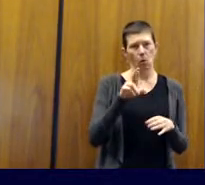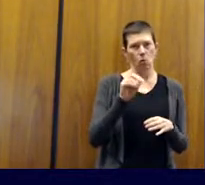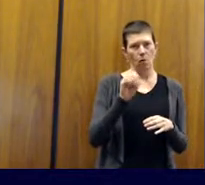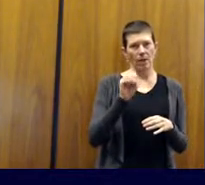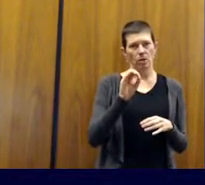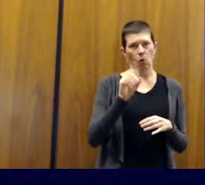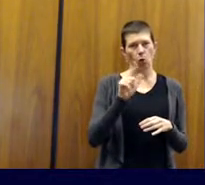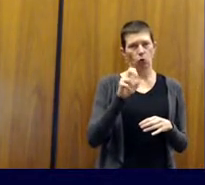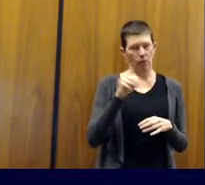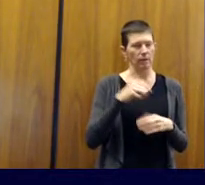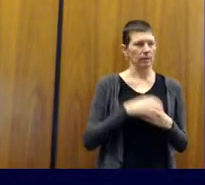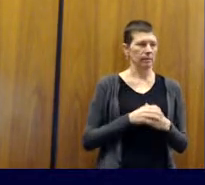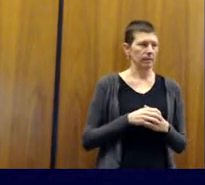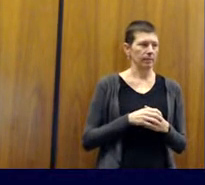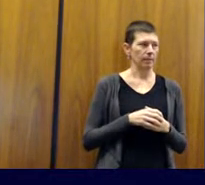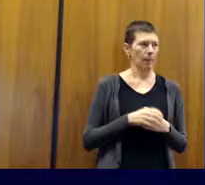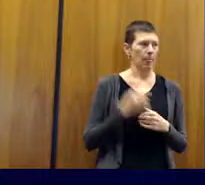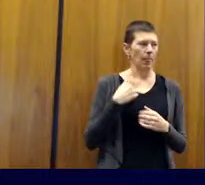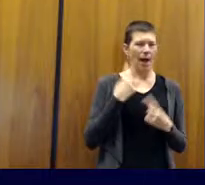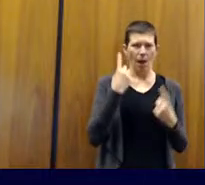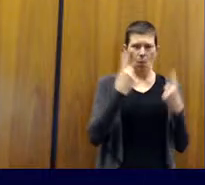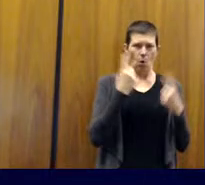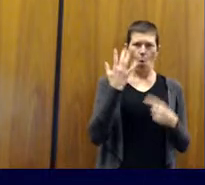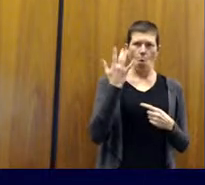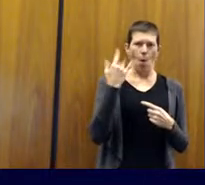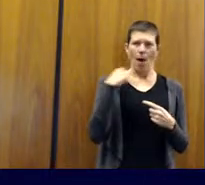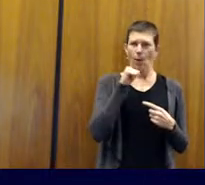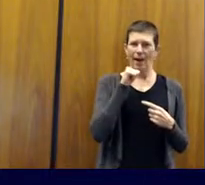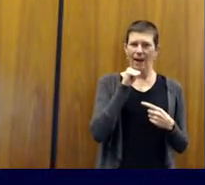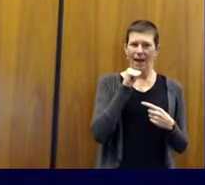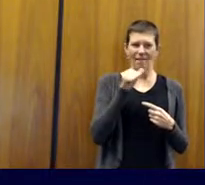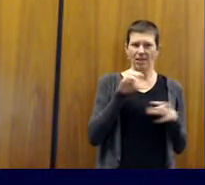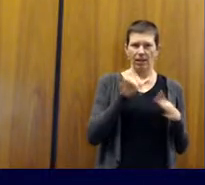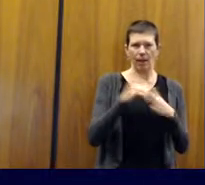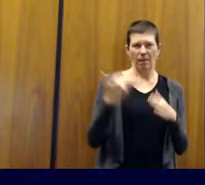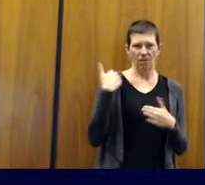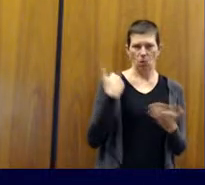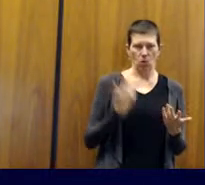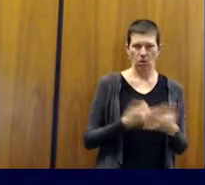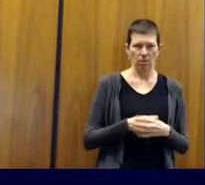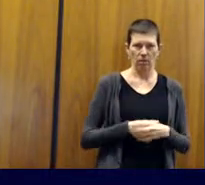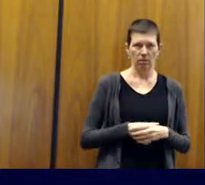I wonder why we haven't done it before.